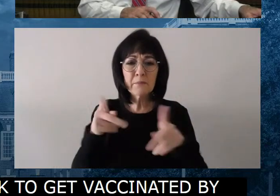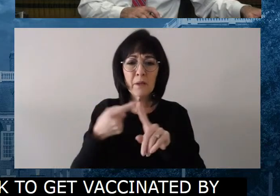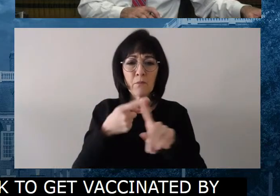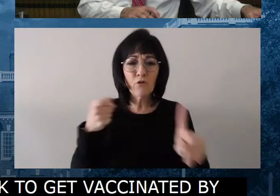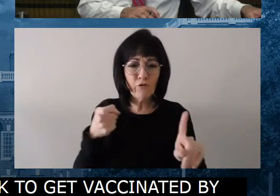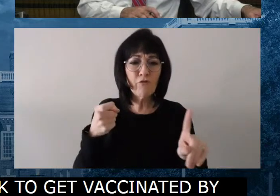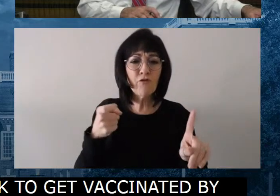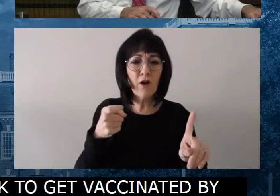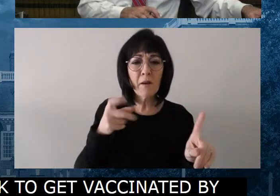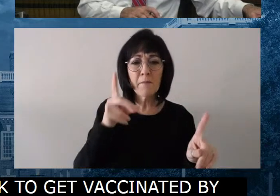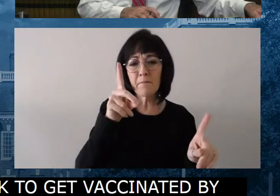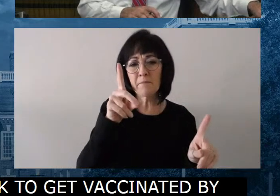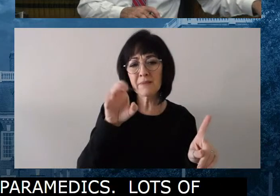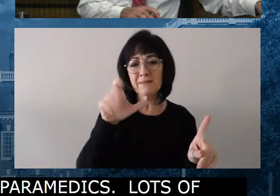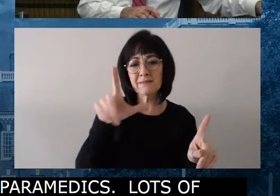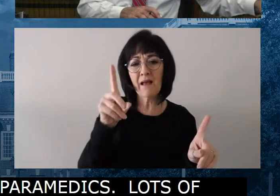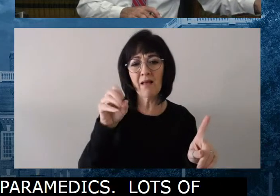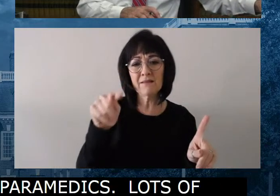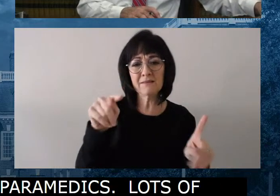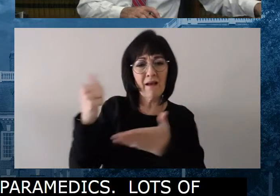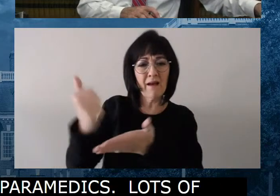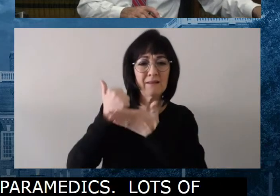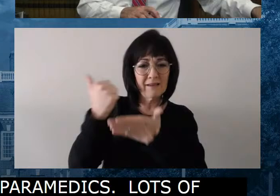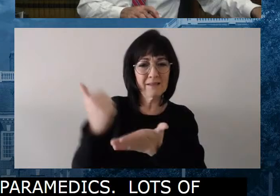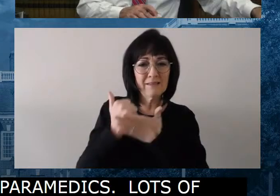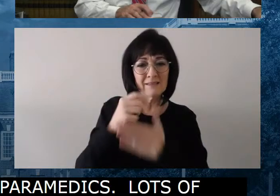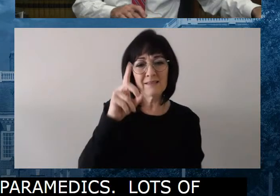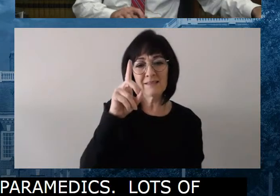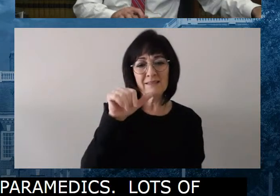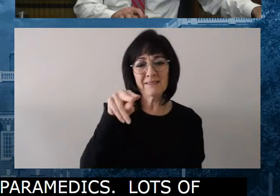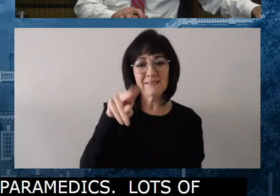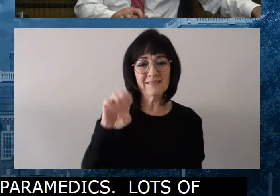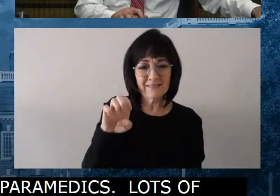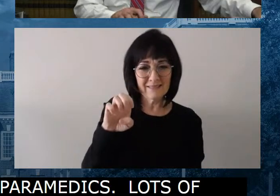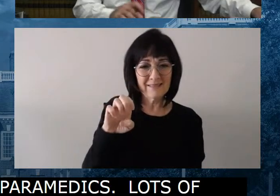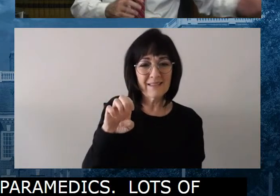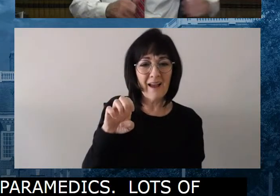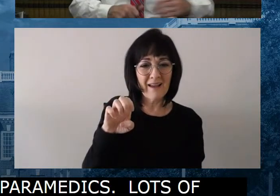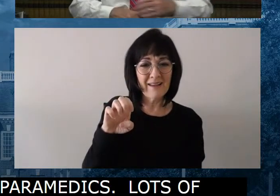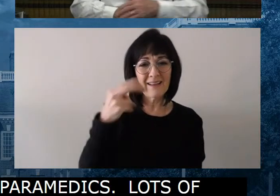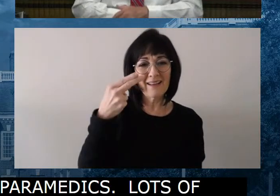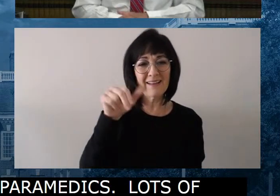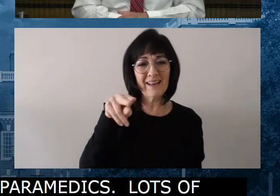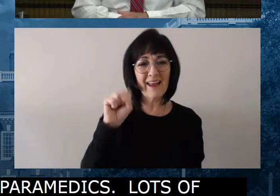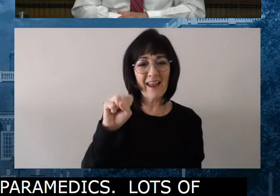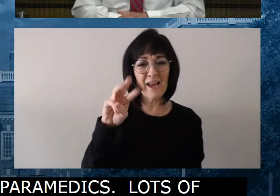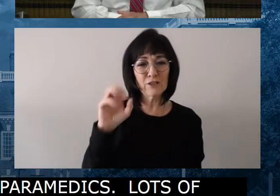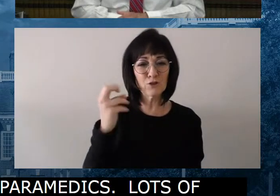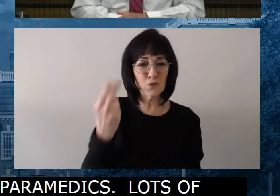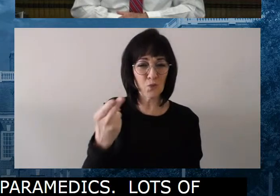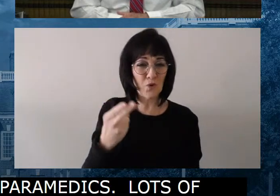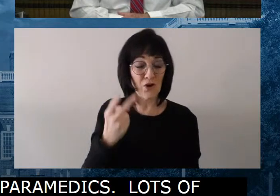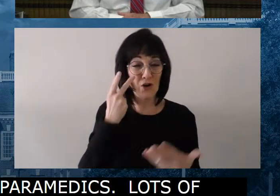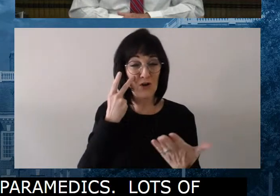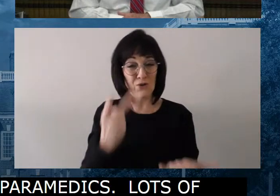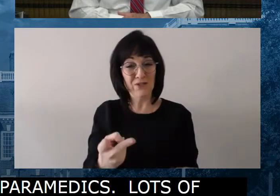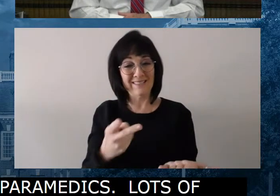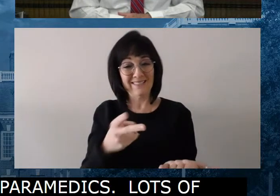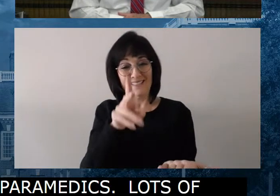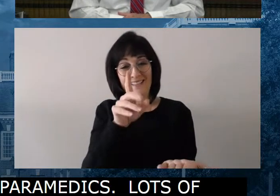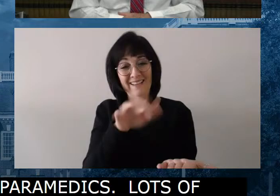helping us. And Diane Hinsworth, who doesn't take anything from anybody, as this photograph should tell